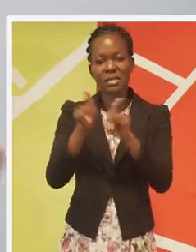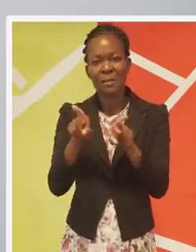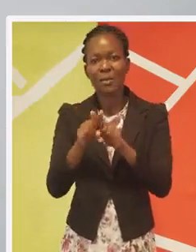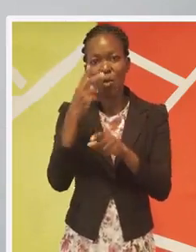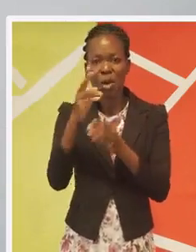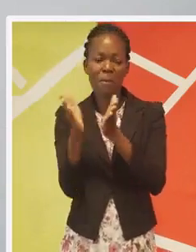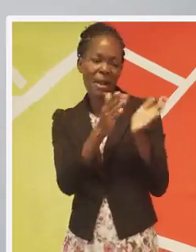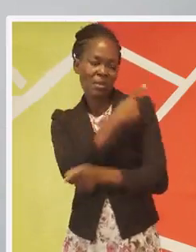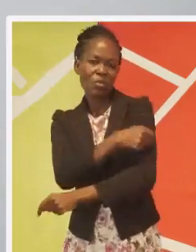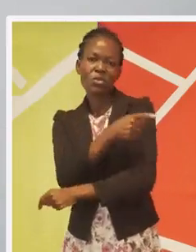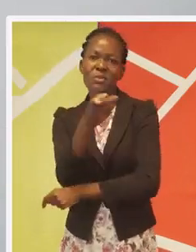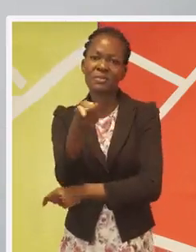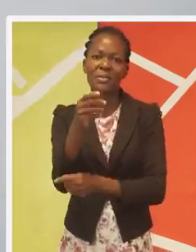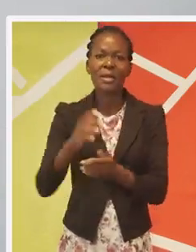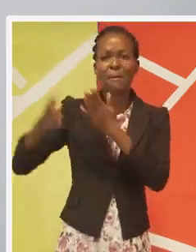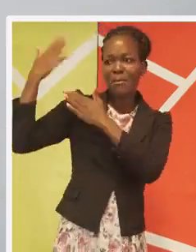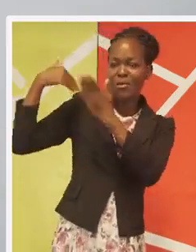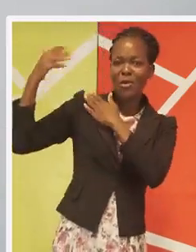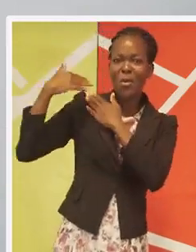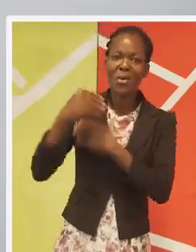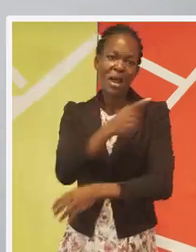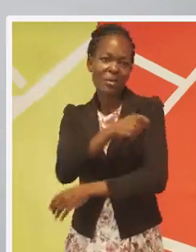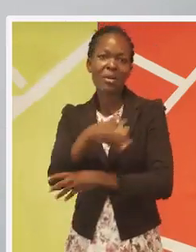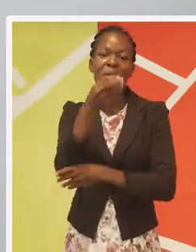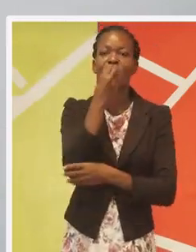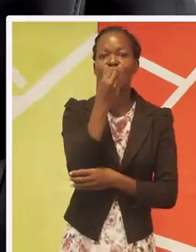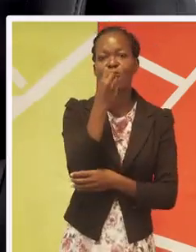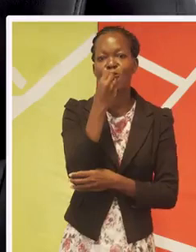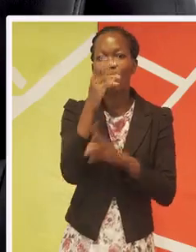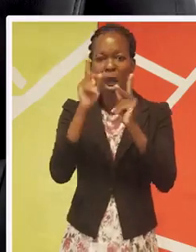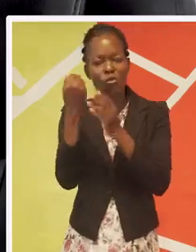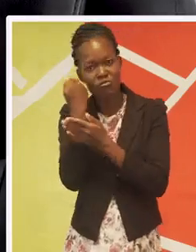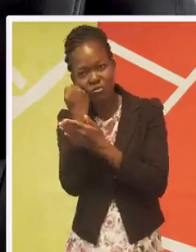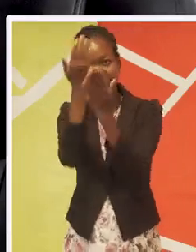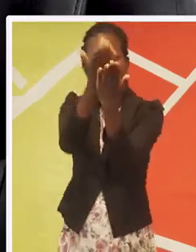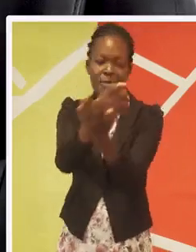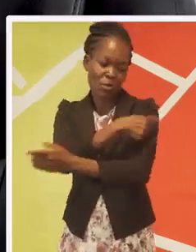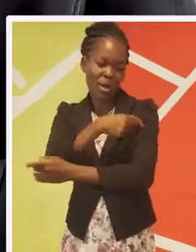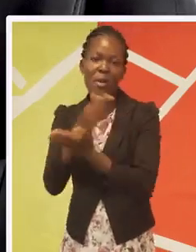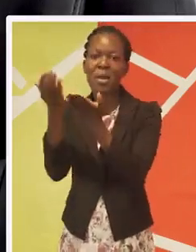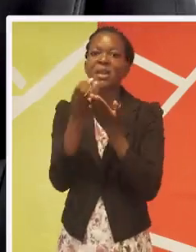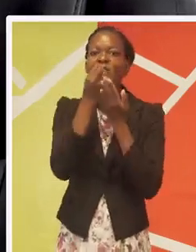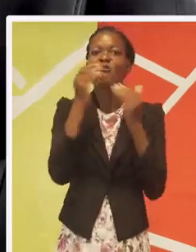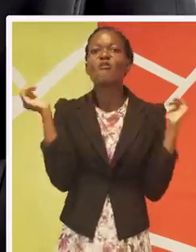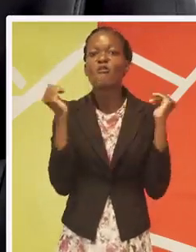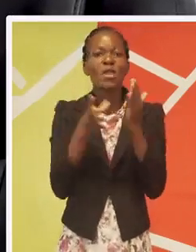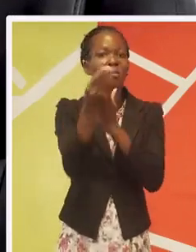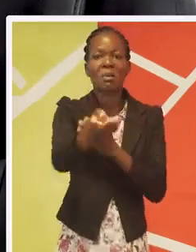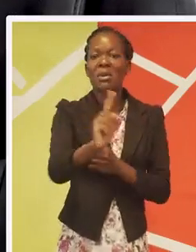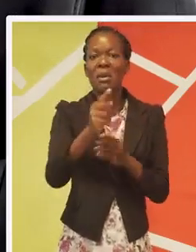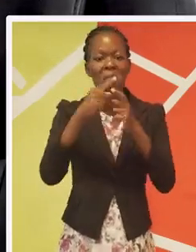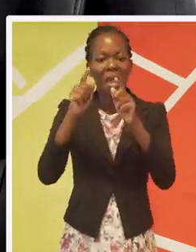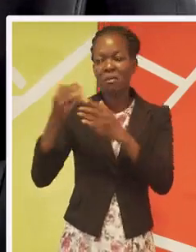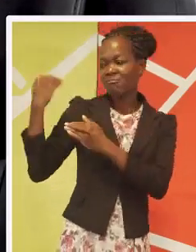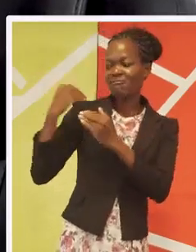in the day, you would find that the government is giving food to the sick, but then because of SAPs, the government was no longer